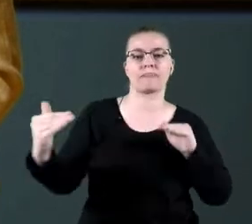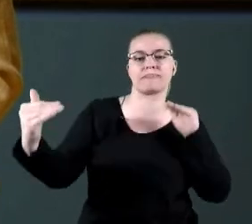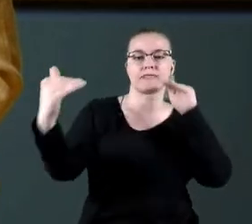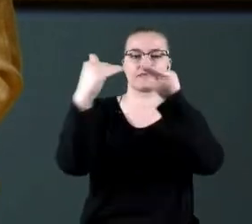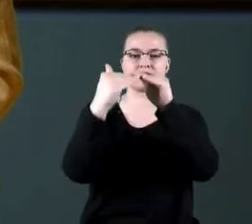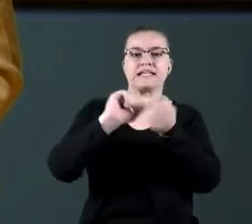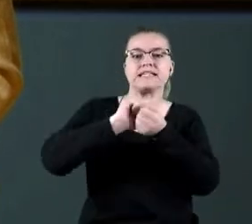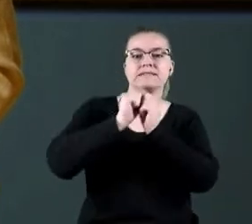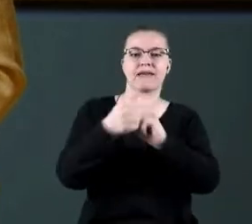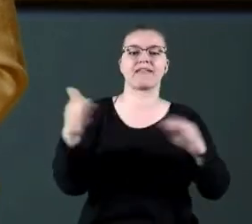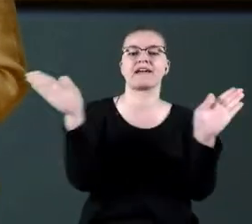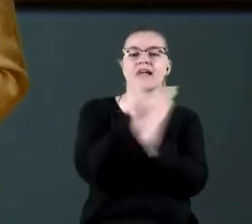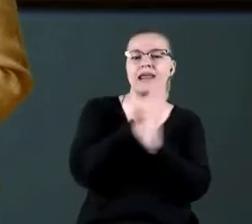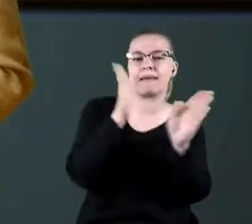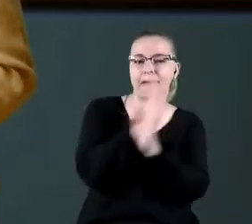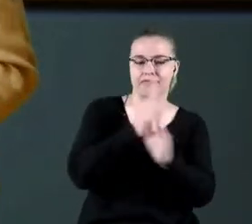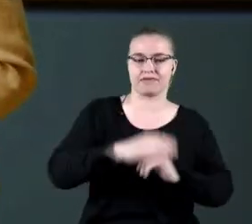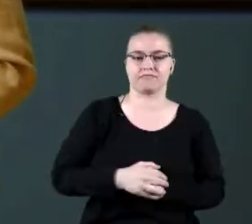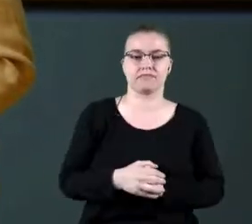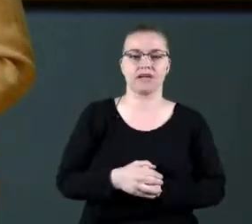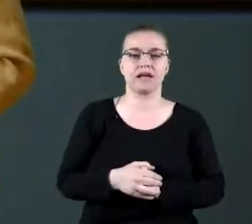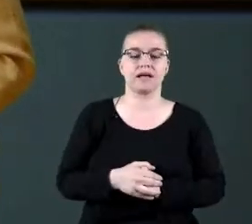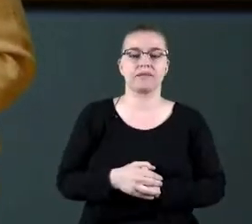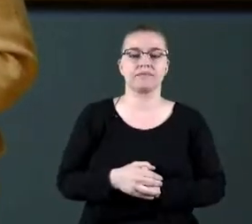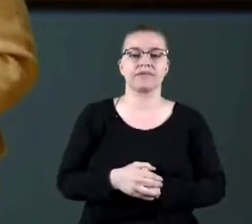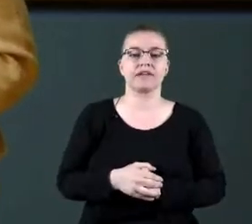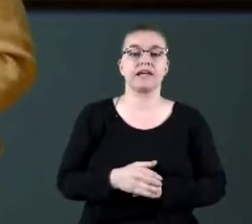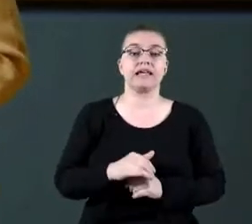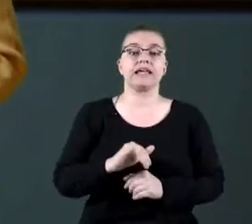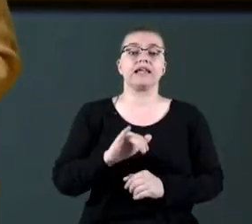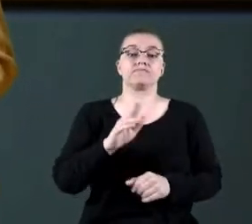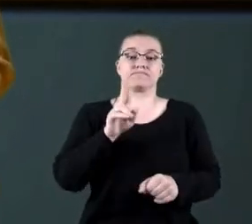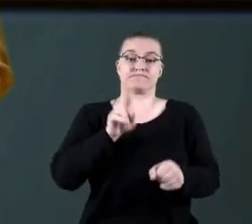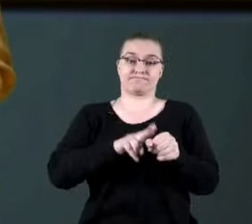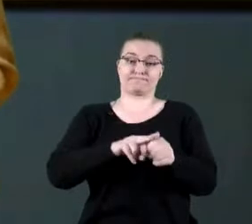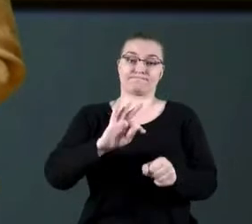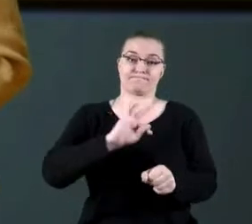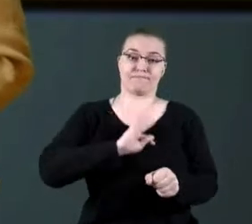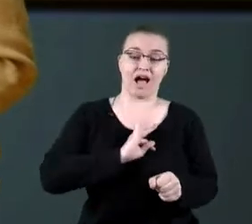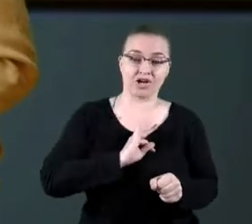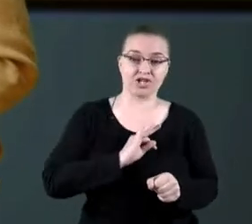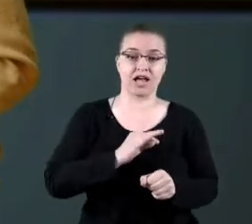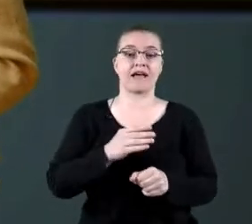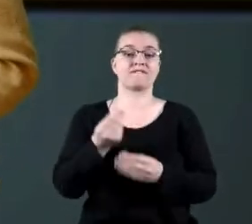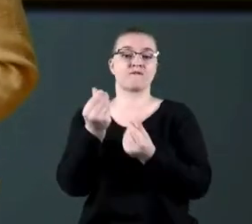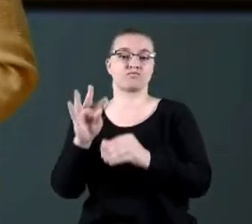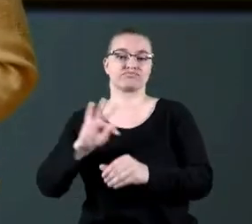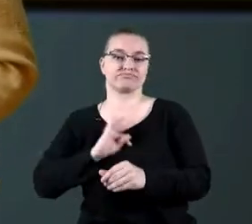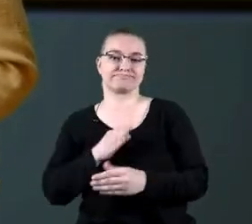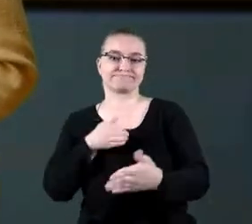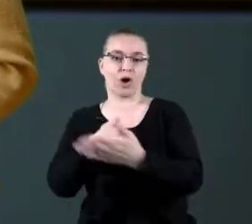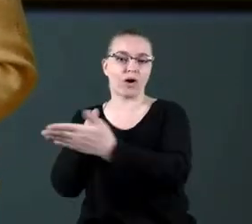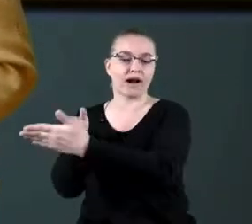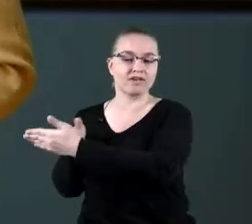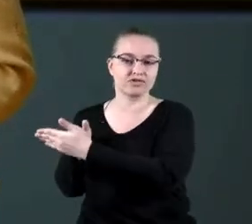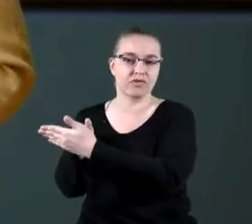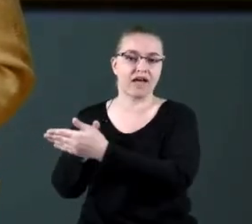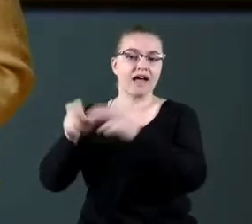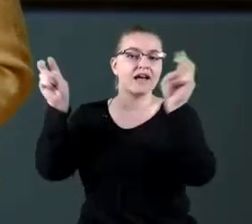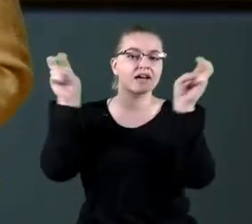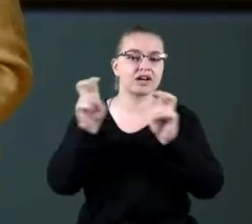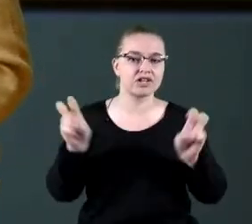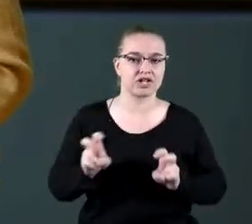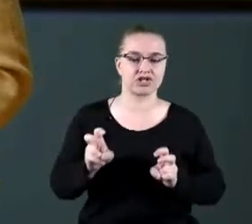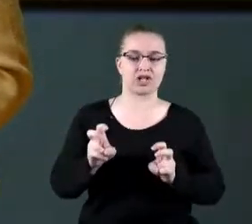with the limited funds available. On the other hand, the criticality of urban and climate resilience has